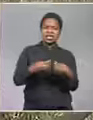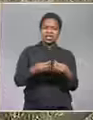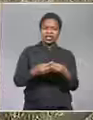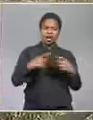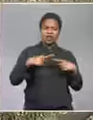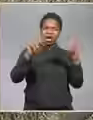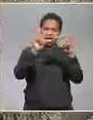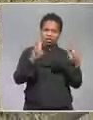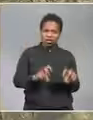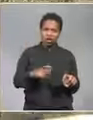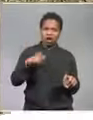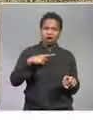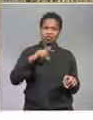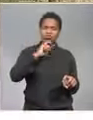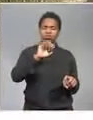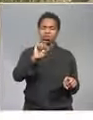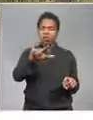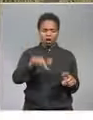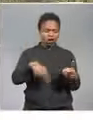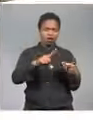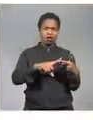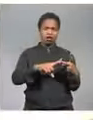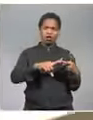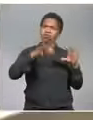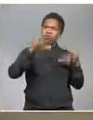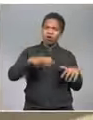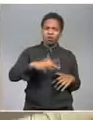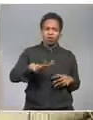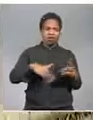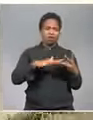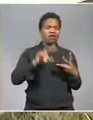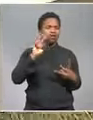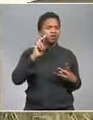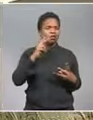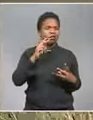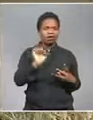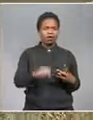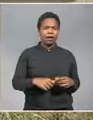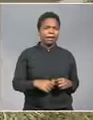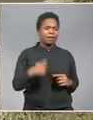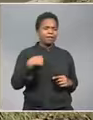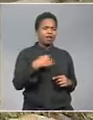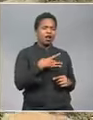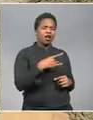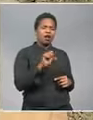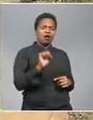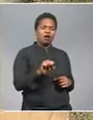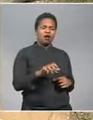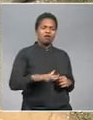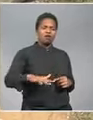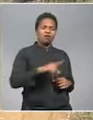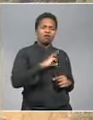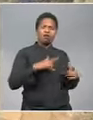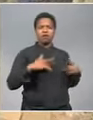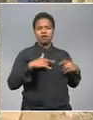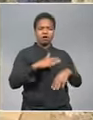for electricity, rainwater, and a vegetable garden. And I like to have less a footprint on the earth, so to live